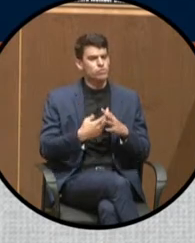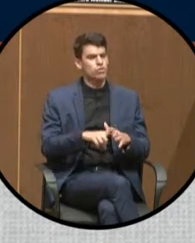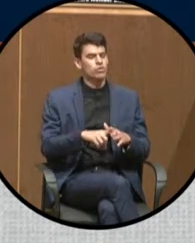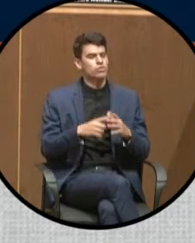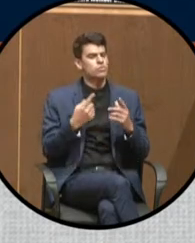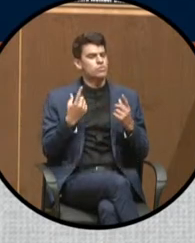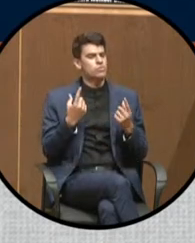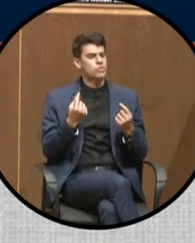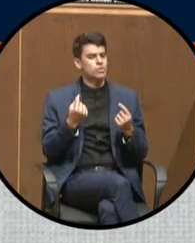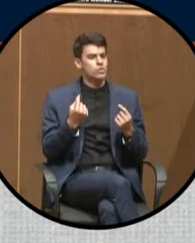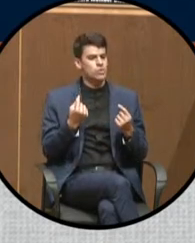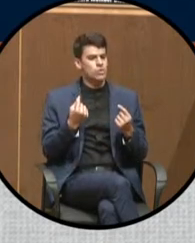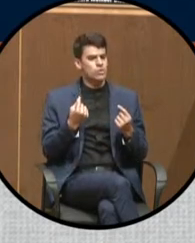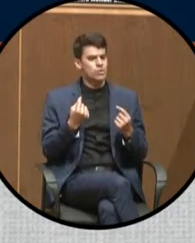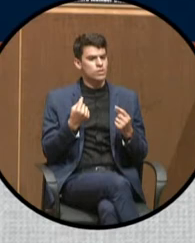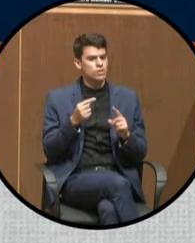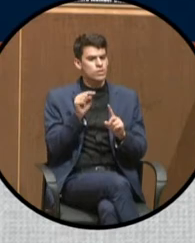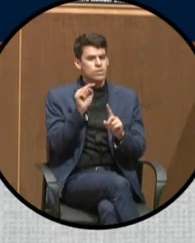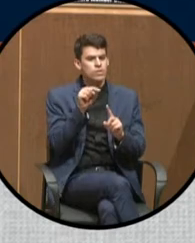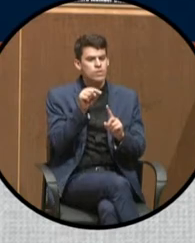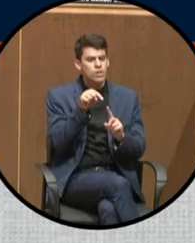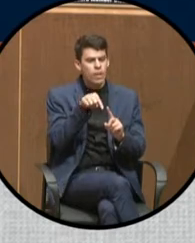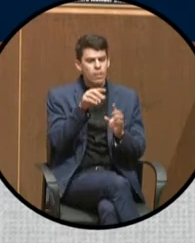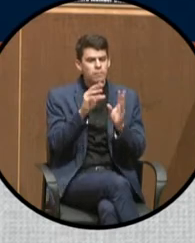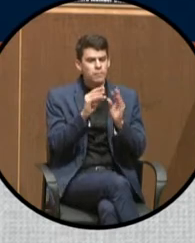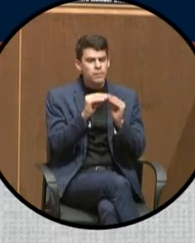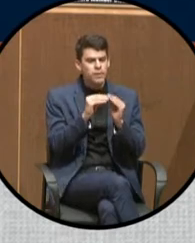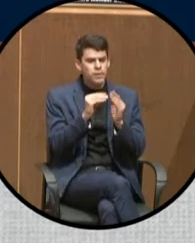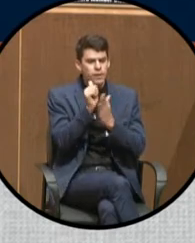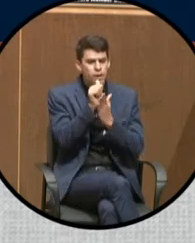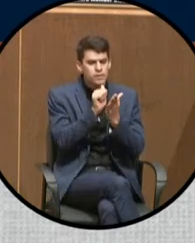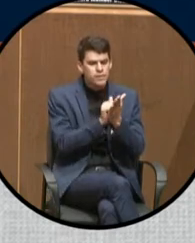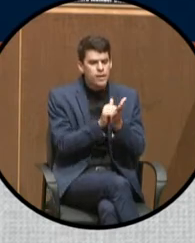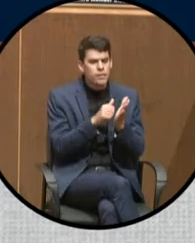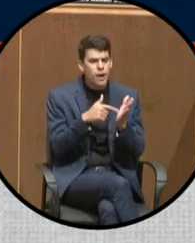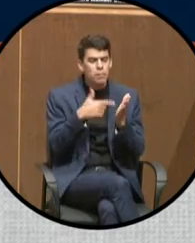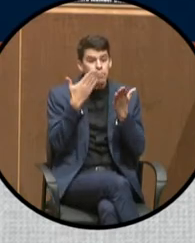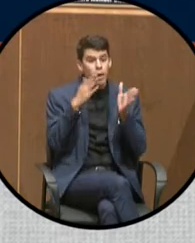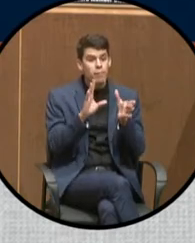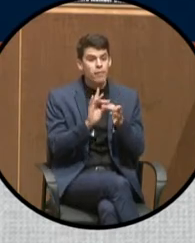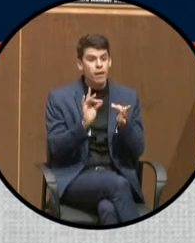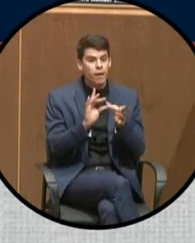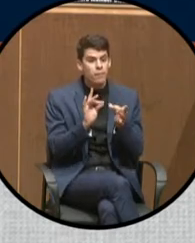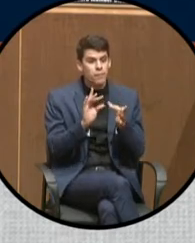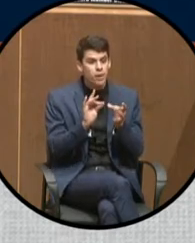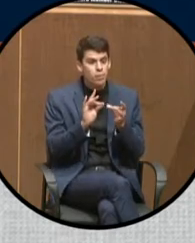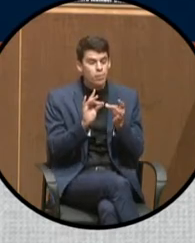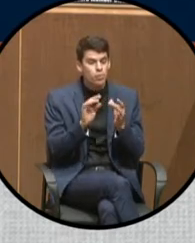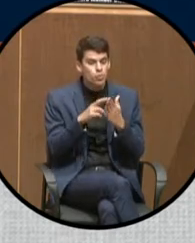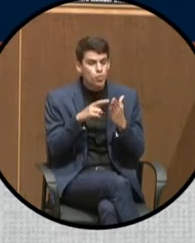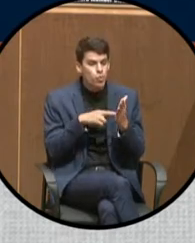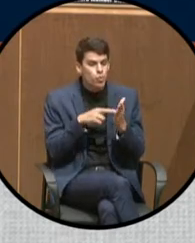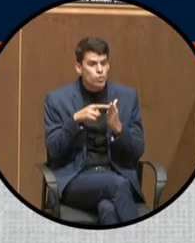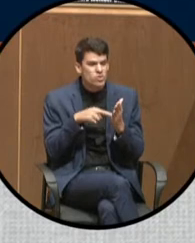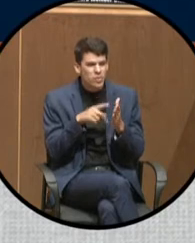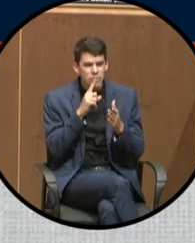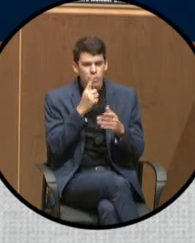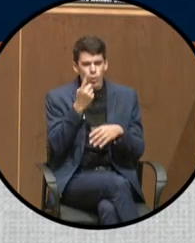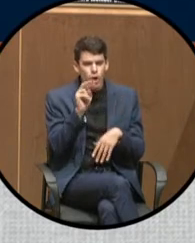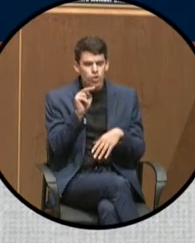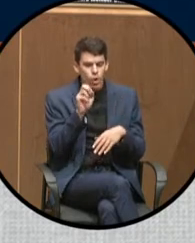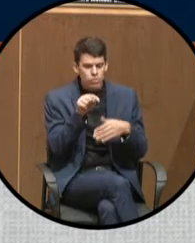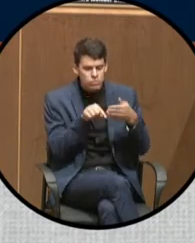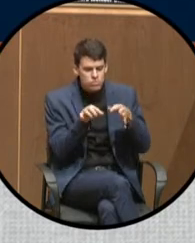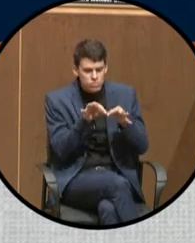by pointing out on this very meeting's document, the pre-agenda public comment period protocol. The note at the bottom has